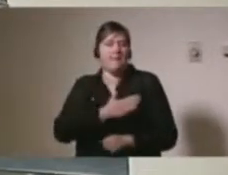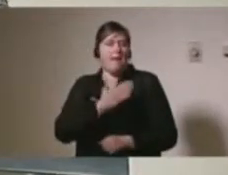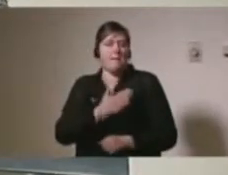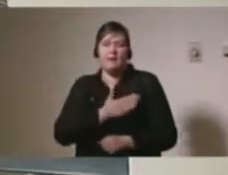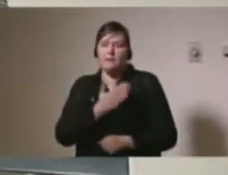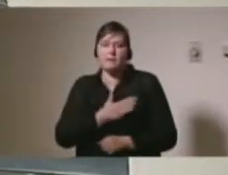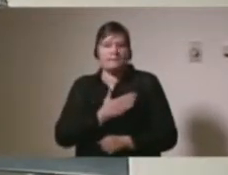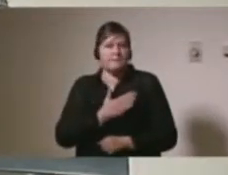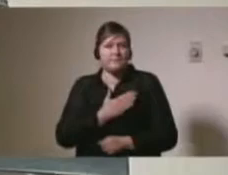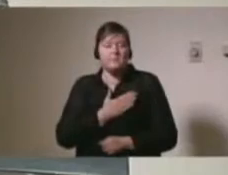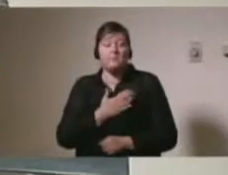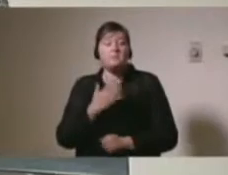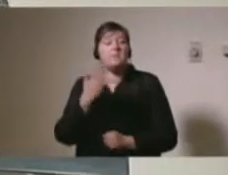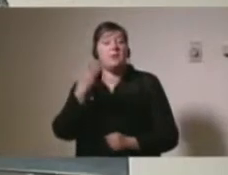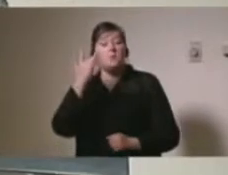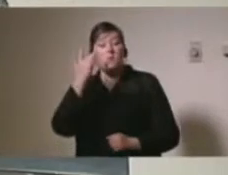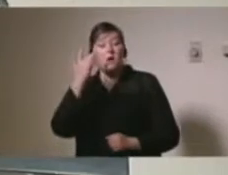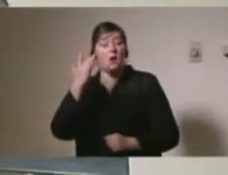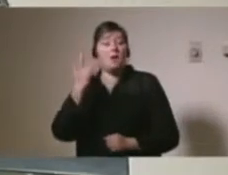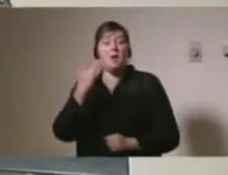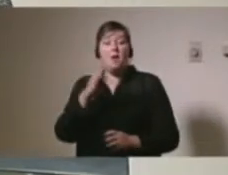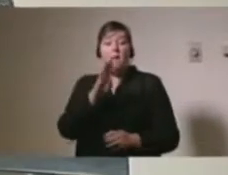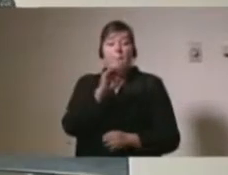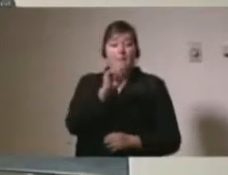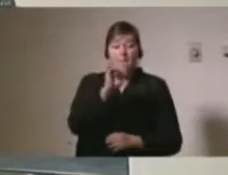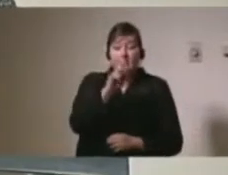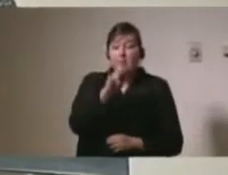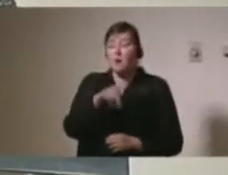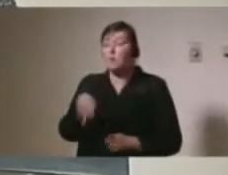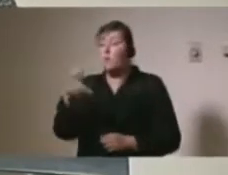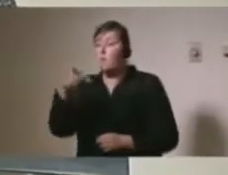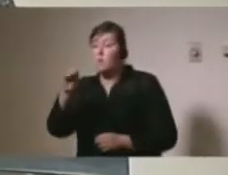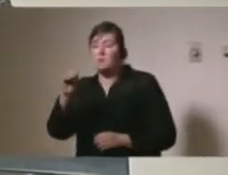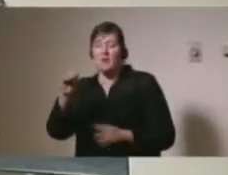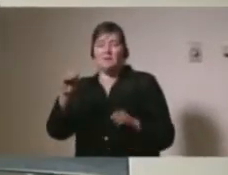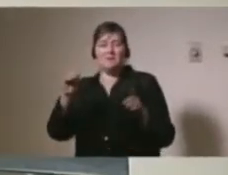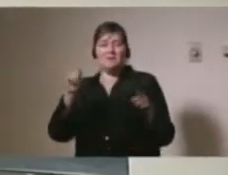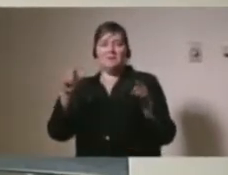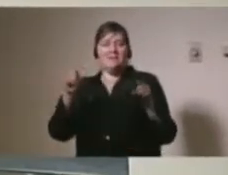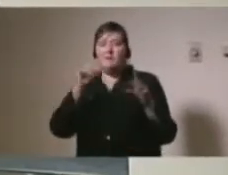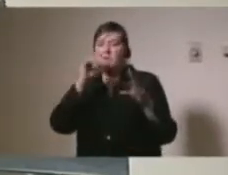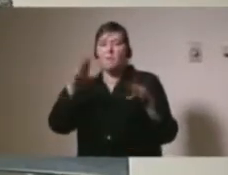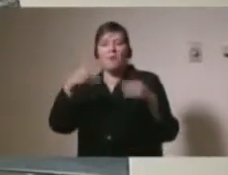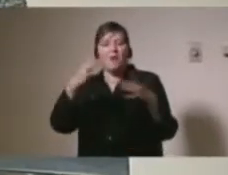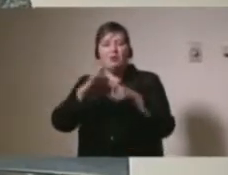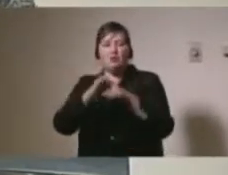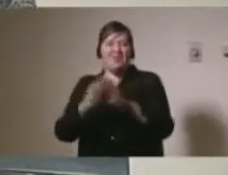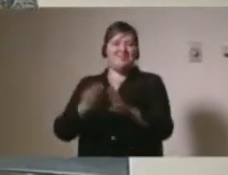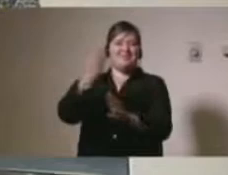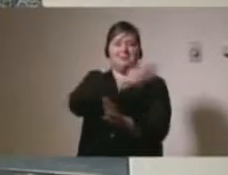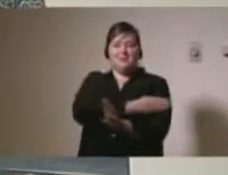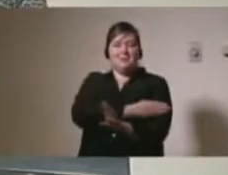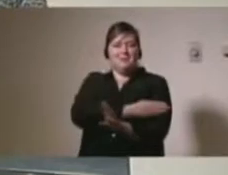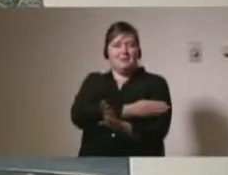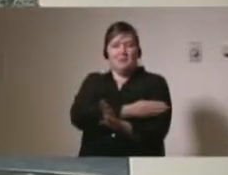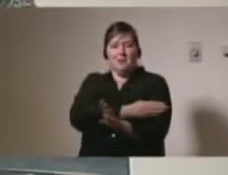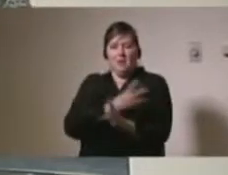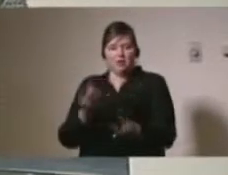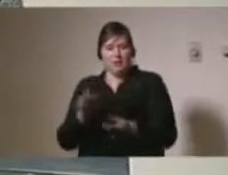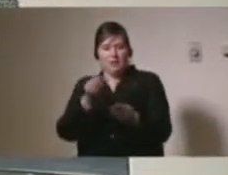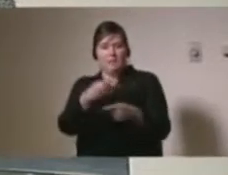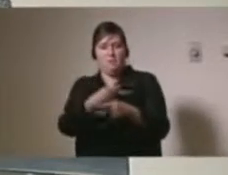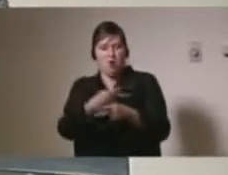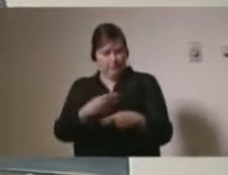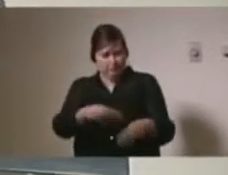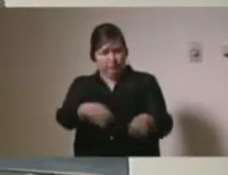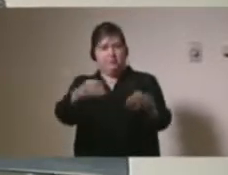the bank and the post office was not giving the proper training ahead of time to the staff. So the